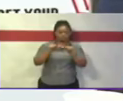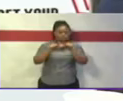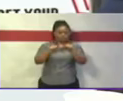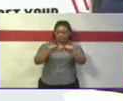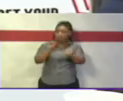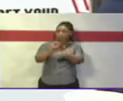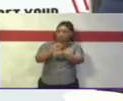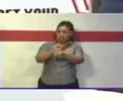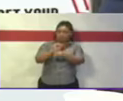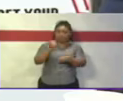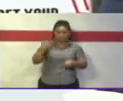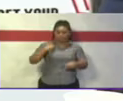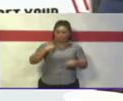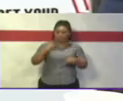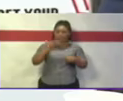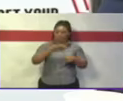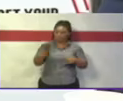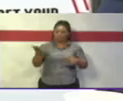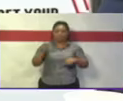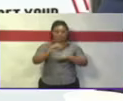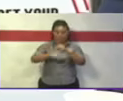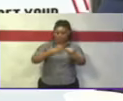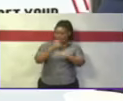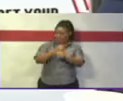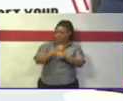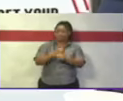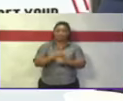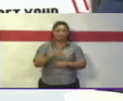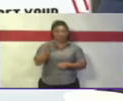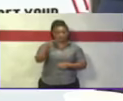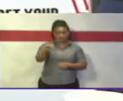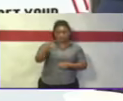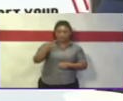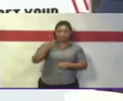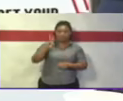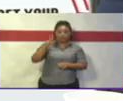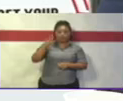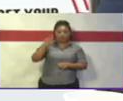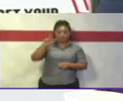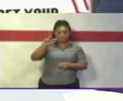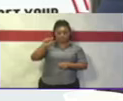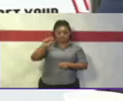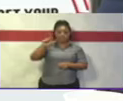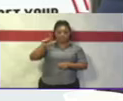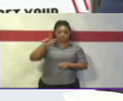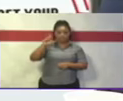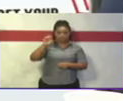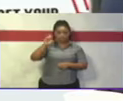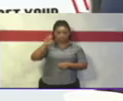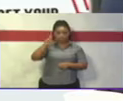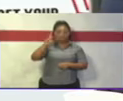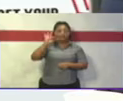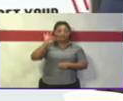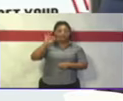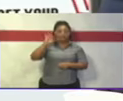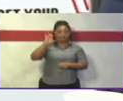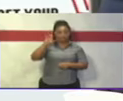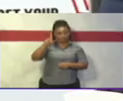different types of vaccines that are being issued at that drive-through. They were available the very next